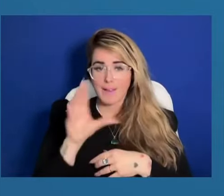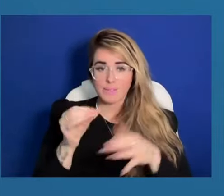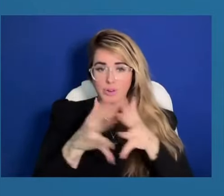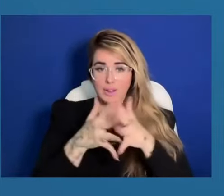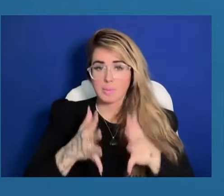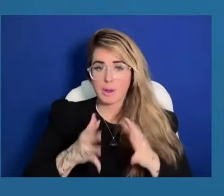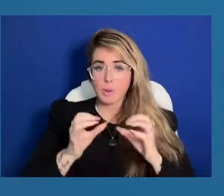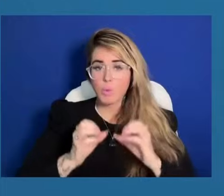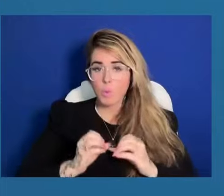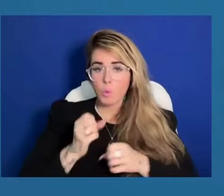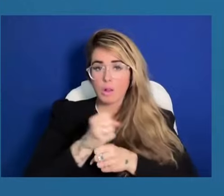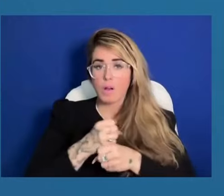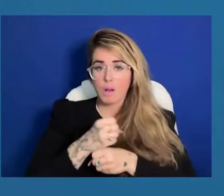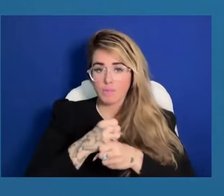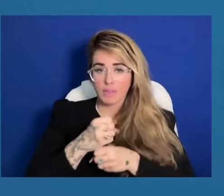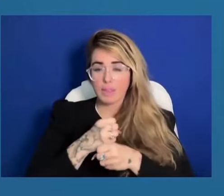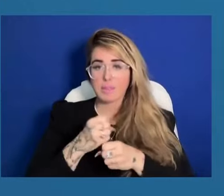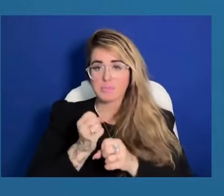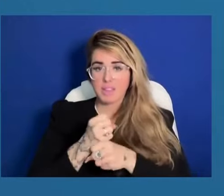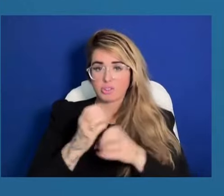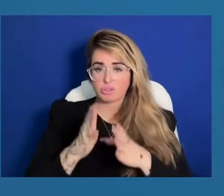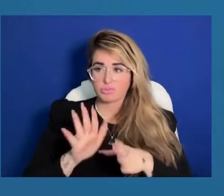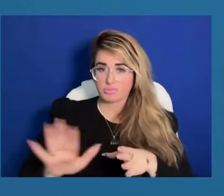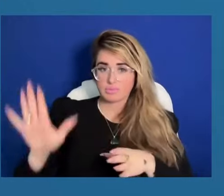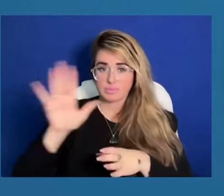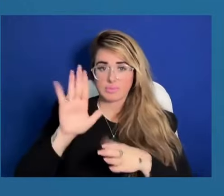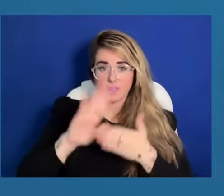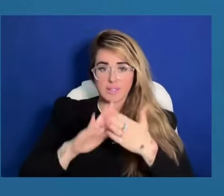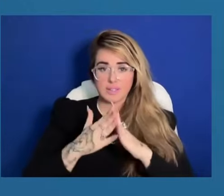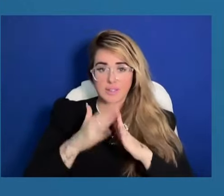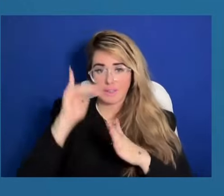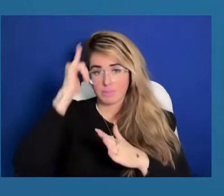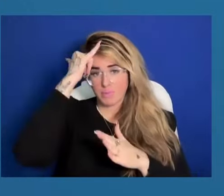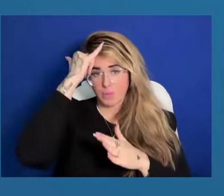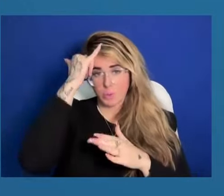African-American-owned coffee roasteries in the city of Buffalo.